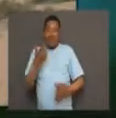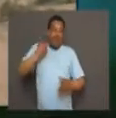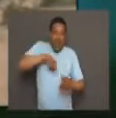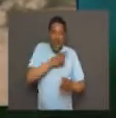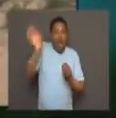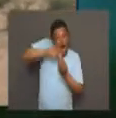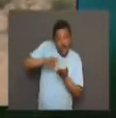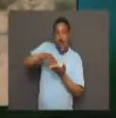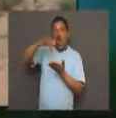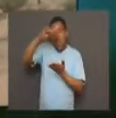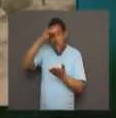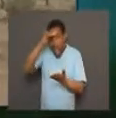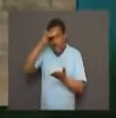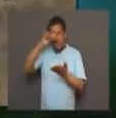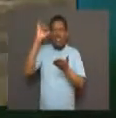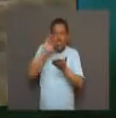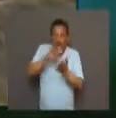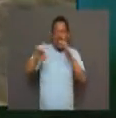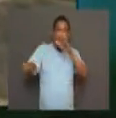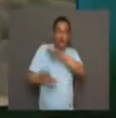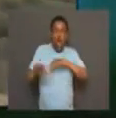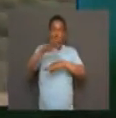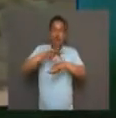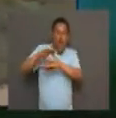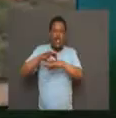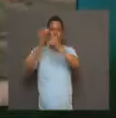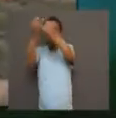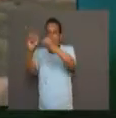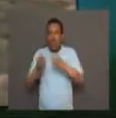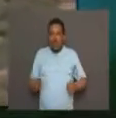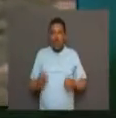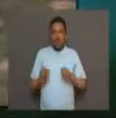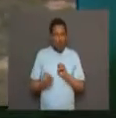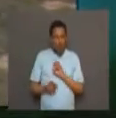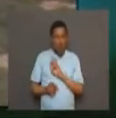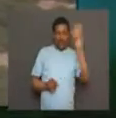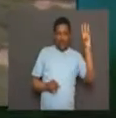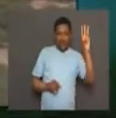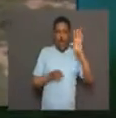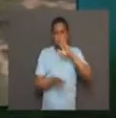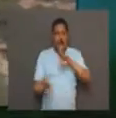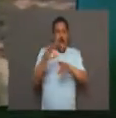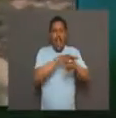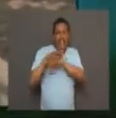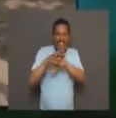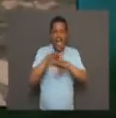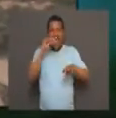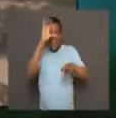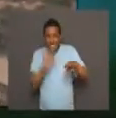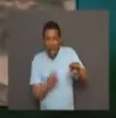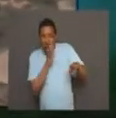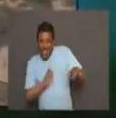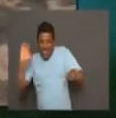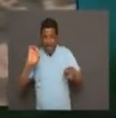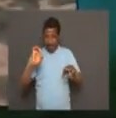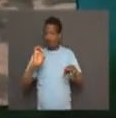the lowlands can be divided into the western lowlands and the